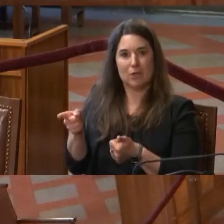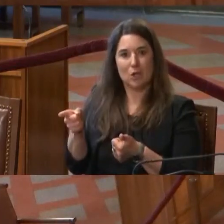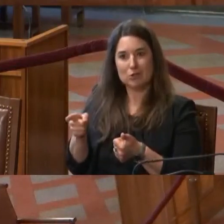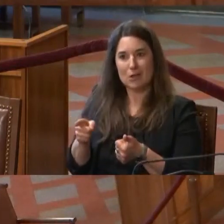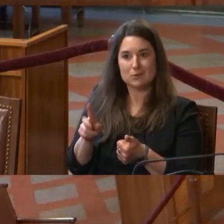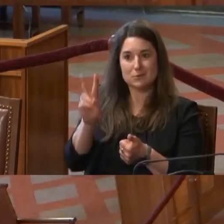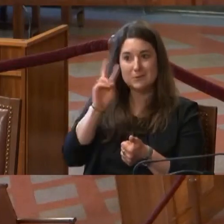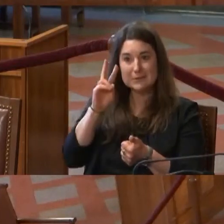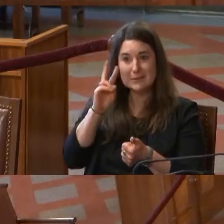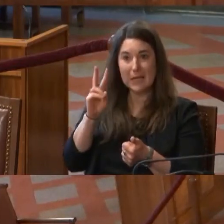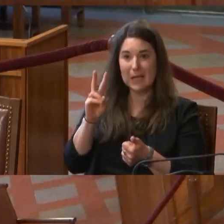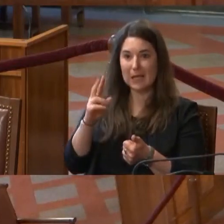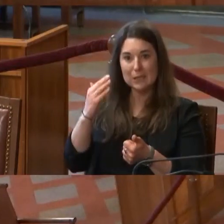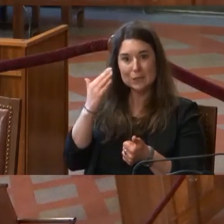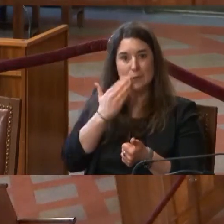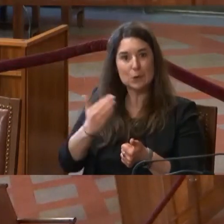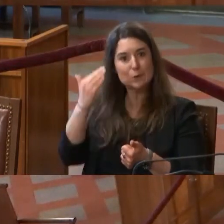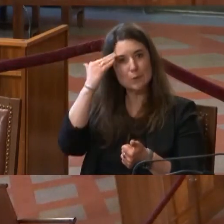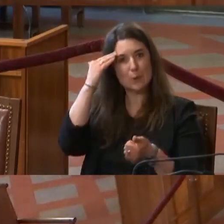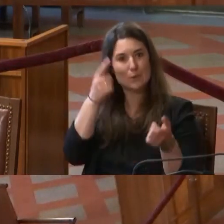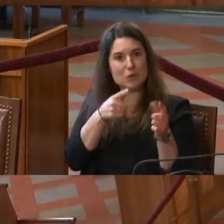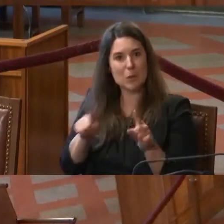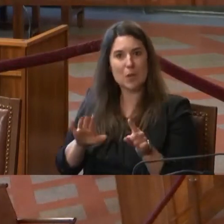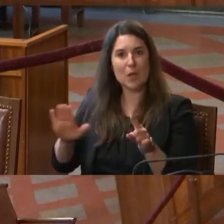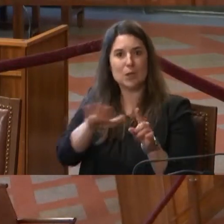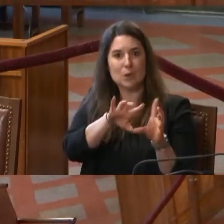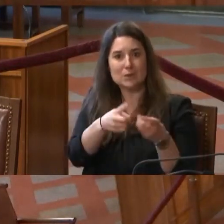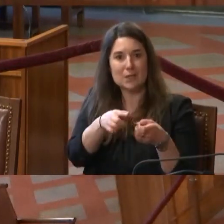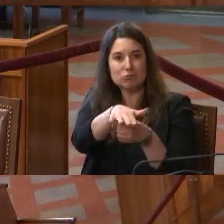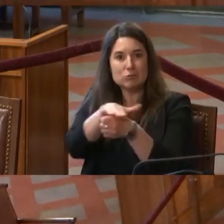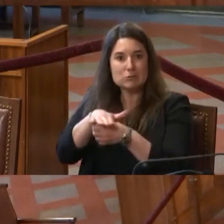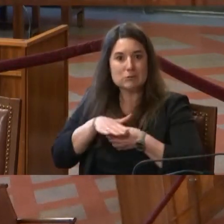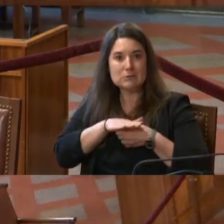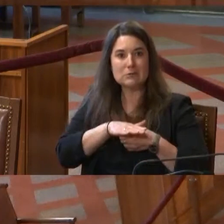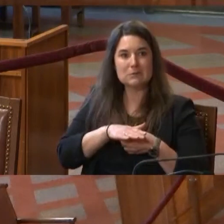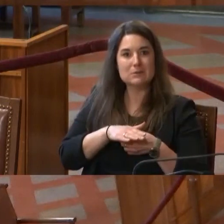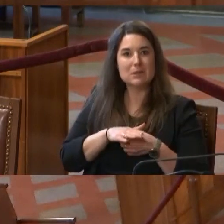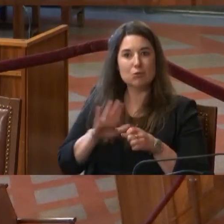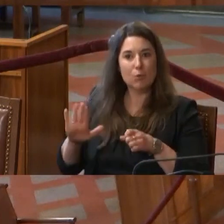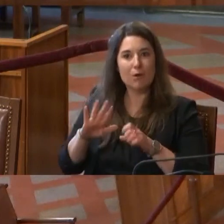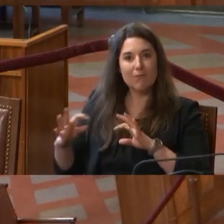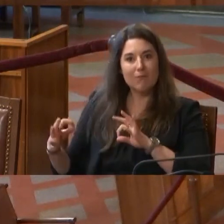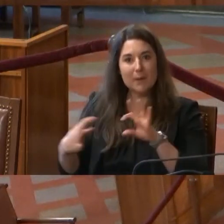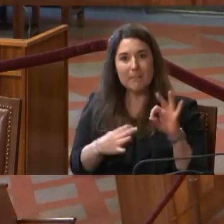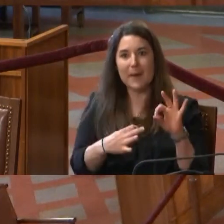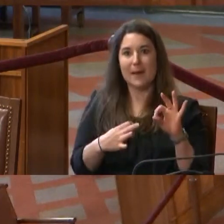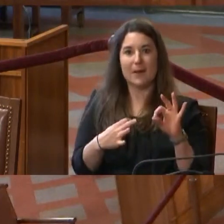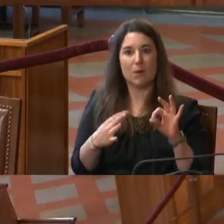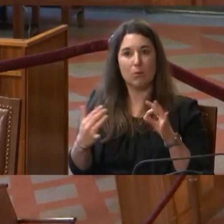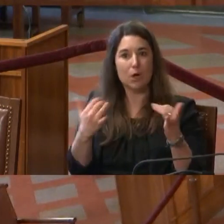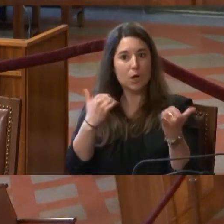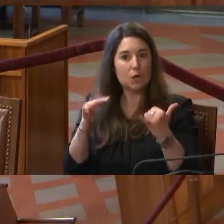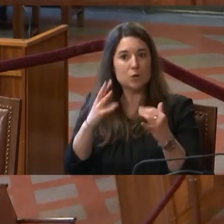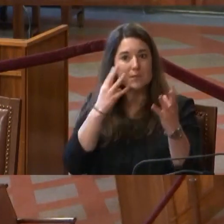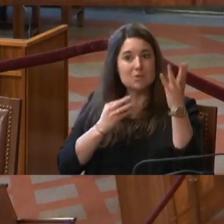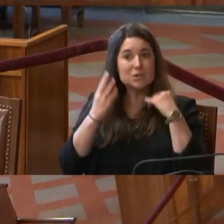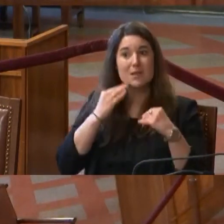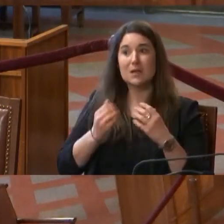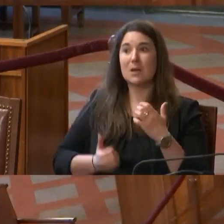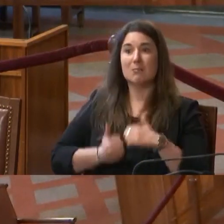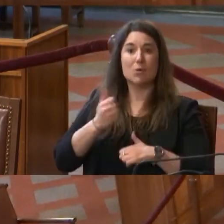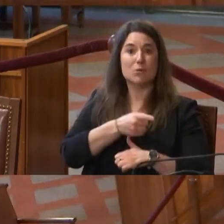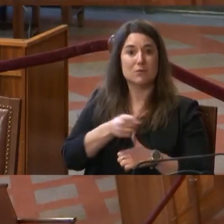find out, you know, it's really good to know what's going on in your district and feedback you're getting and what kind of calls you're getting. And a lot of you